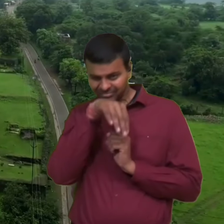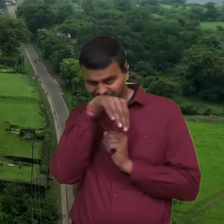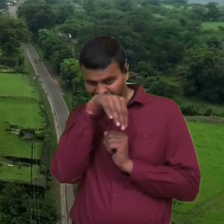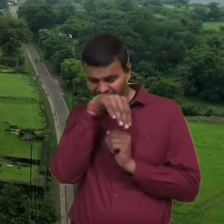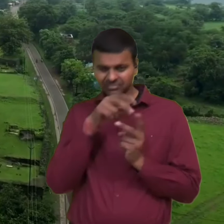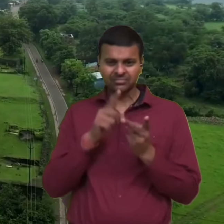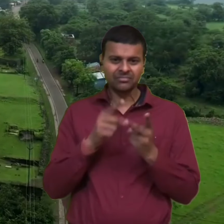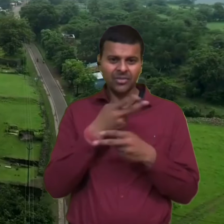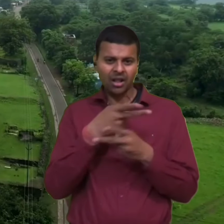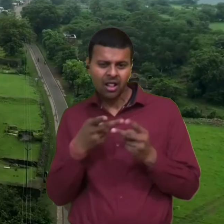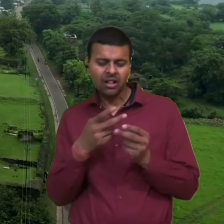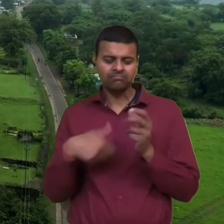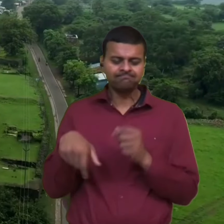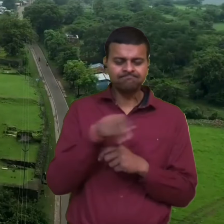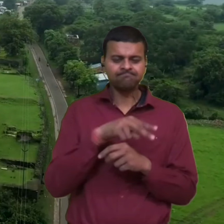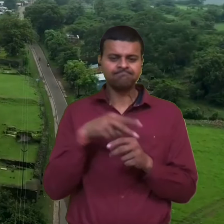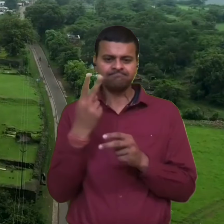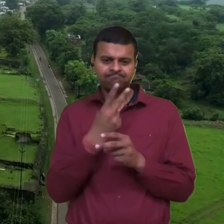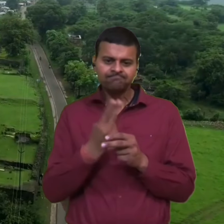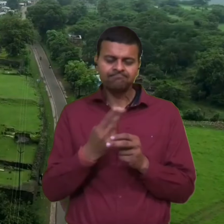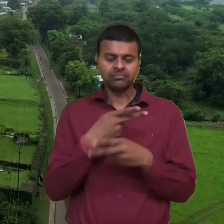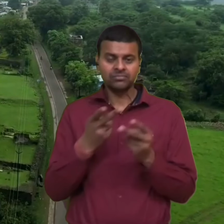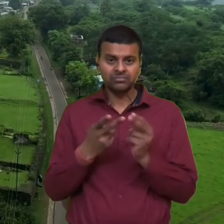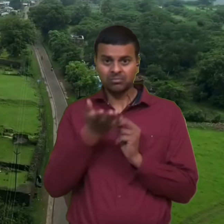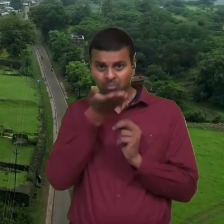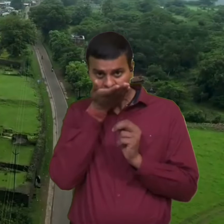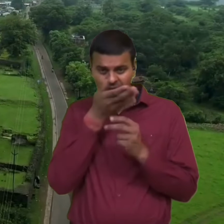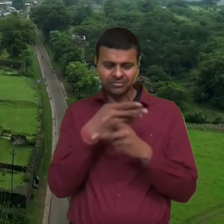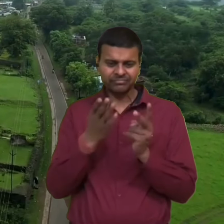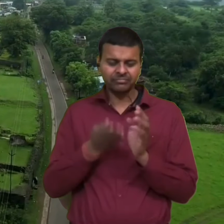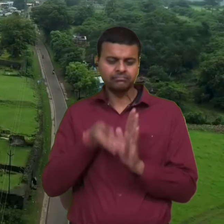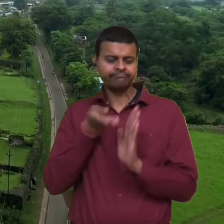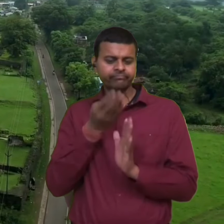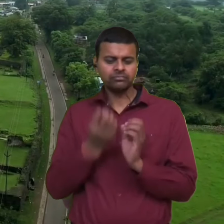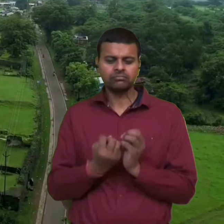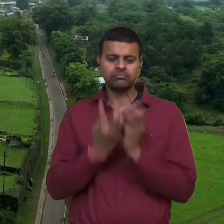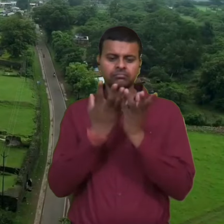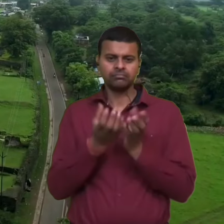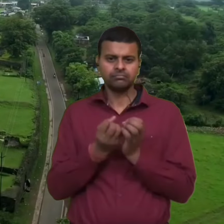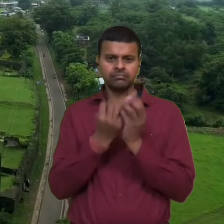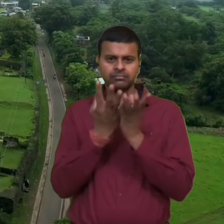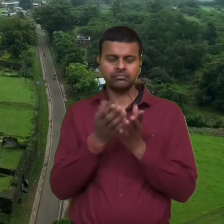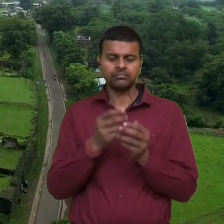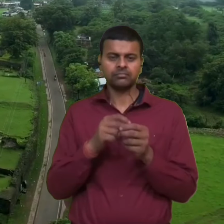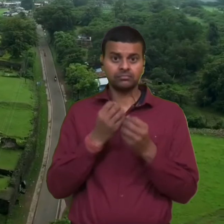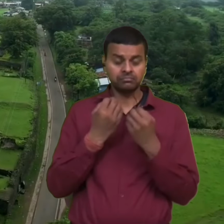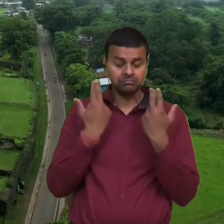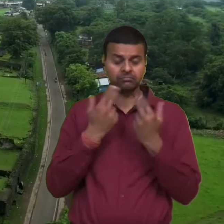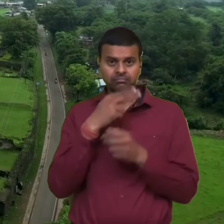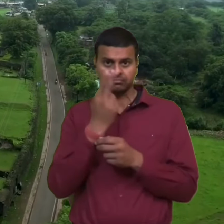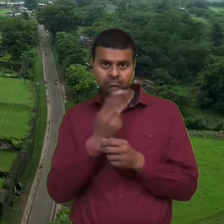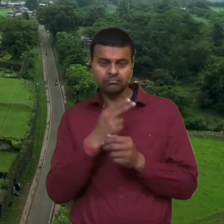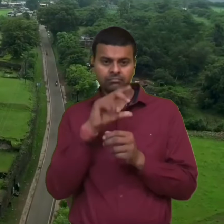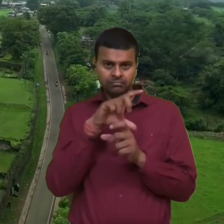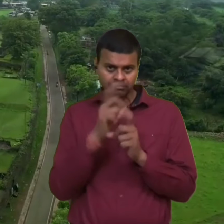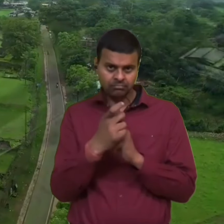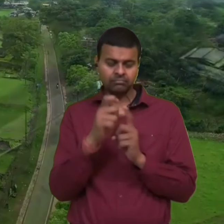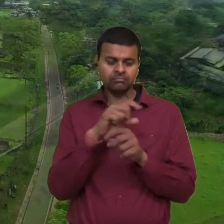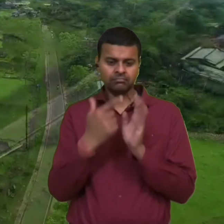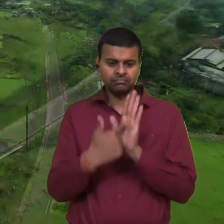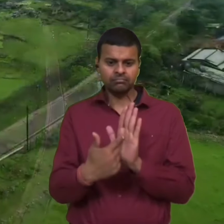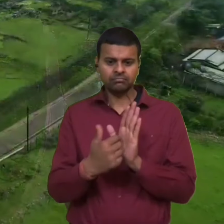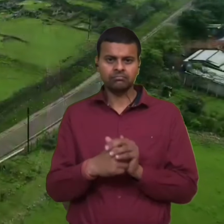The hall has an attractive fountain from which excess water flows through a complex network featuring beautifully carved